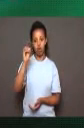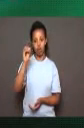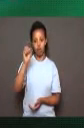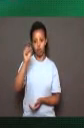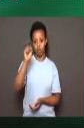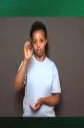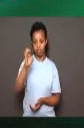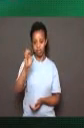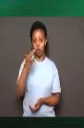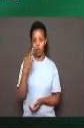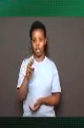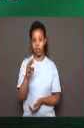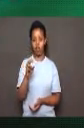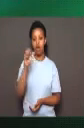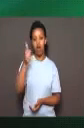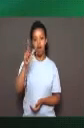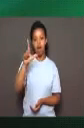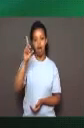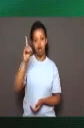an aldohexose.